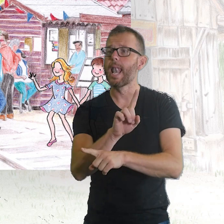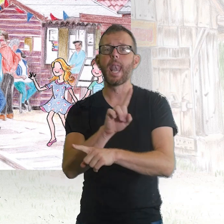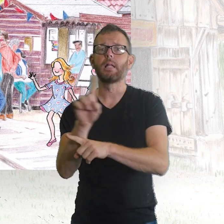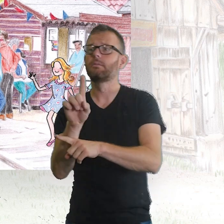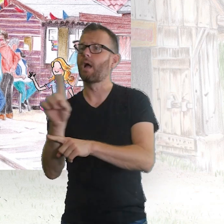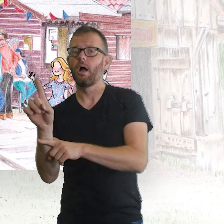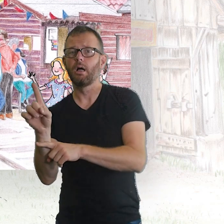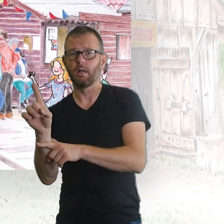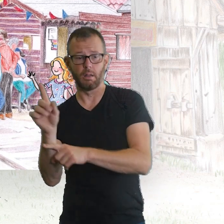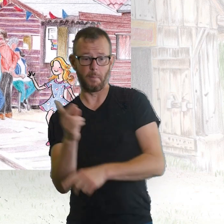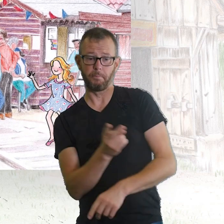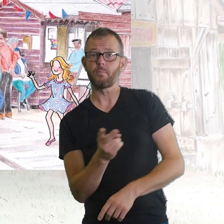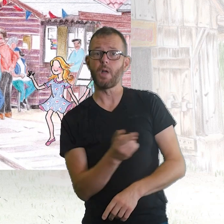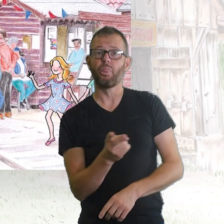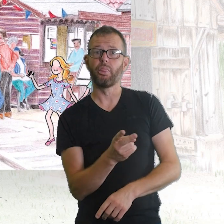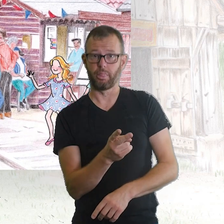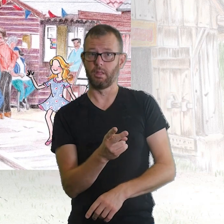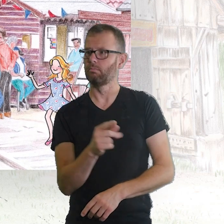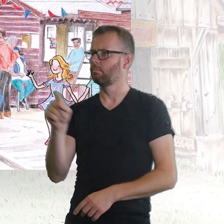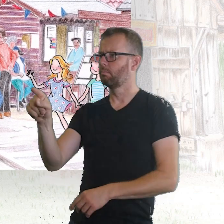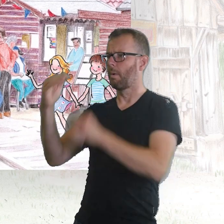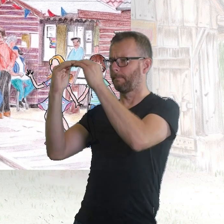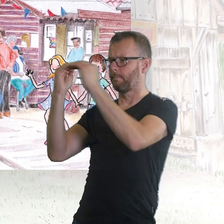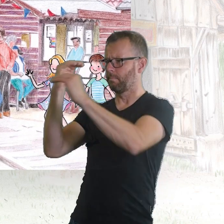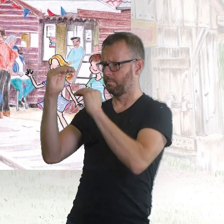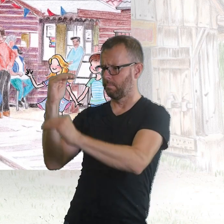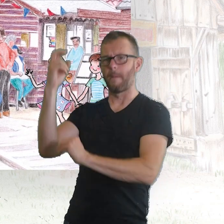Later, they had a ride on the trolley bus.